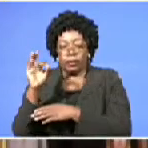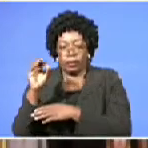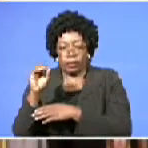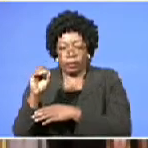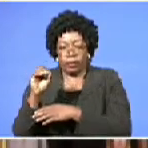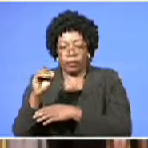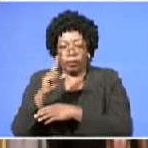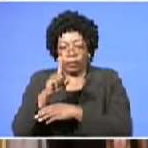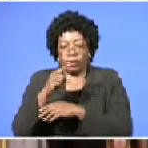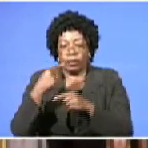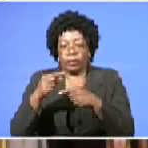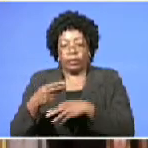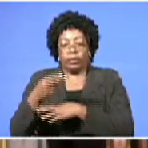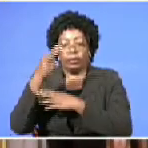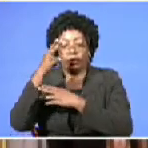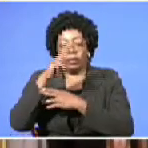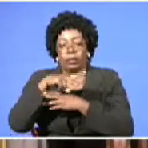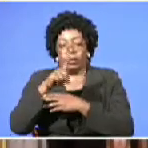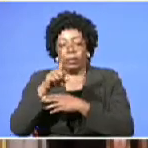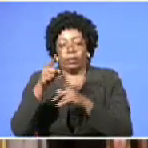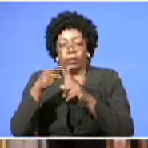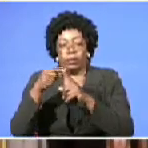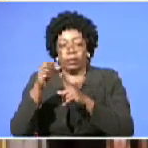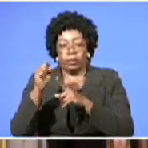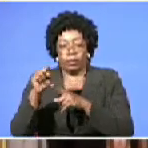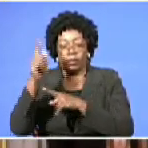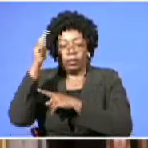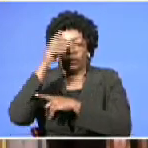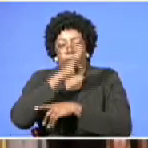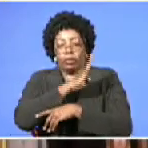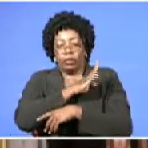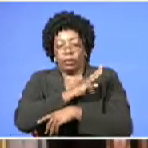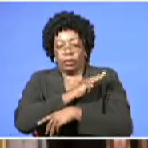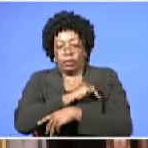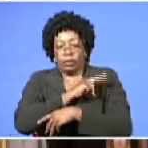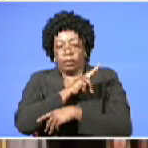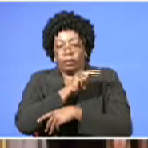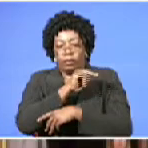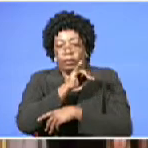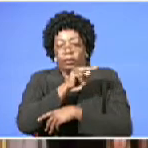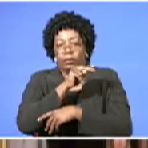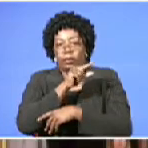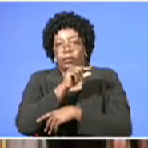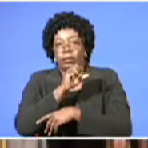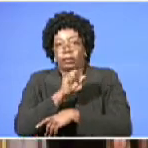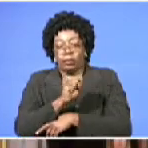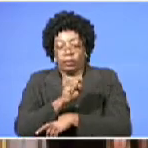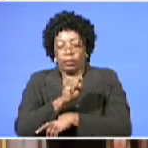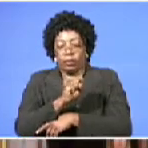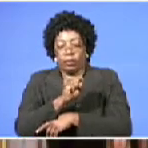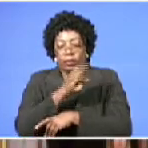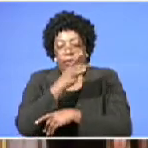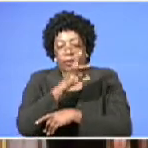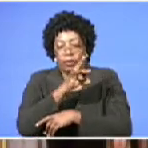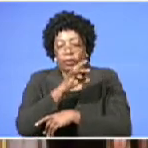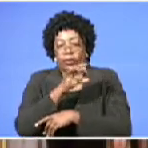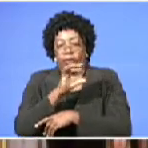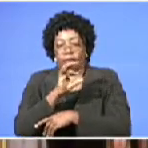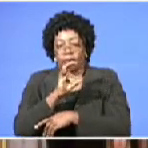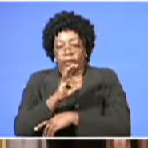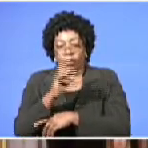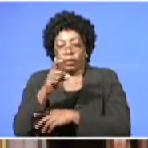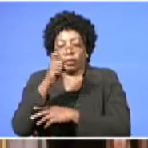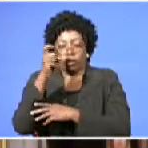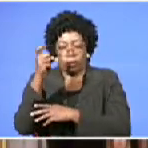high. He scored 21 points. Travis Munnings a double-double, 19 points, 10 rebounds, and an 88-74 win for Stade